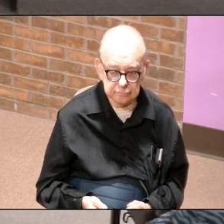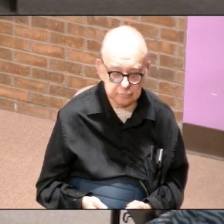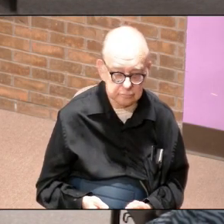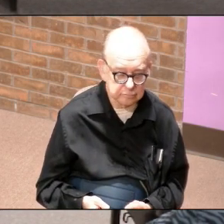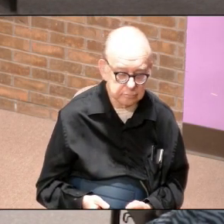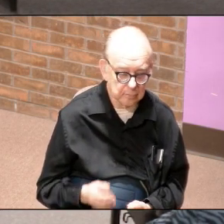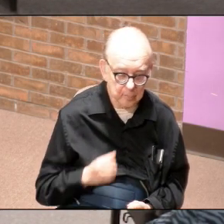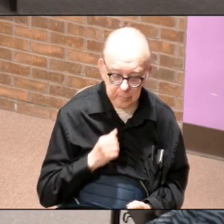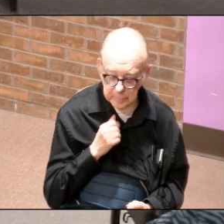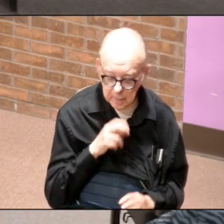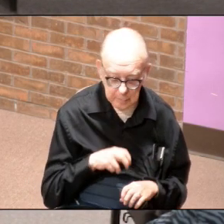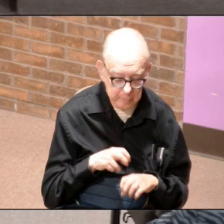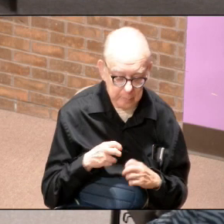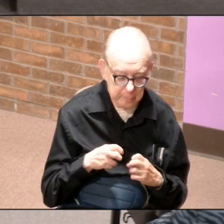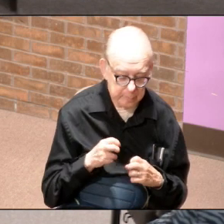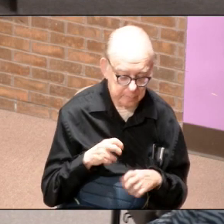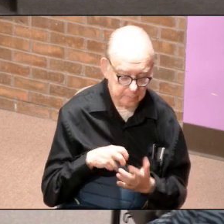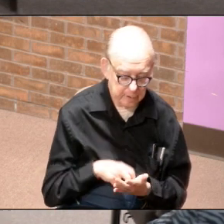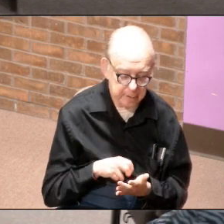They won't give out.